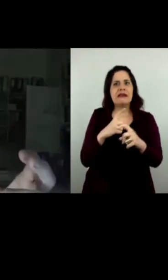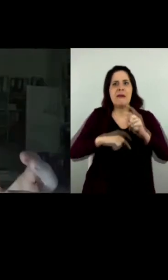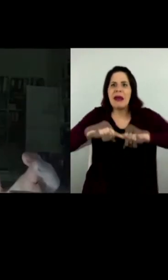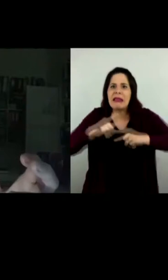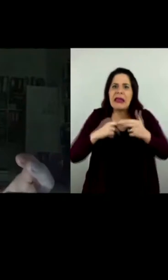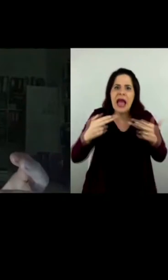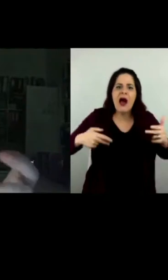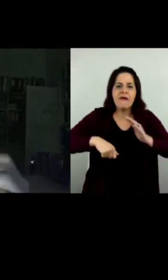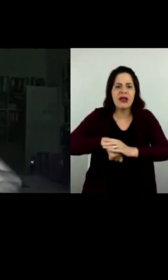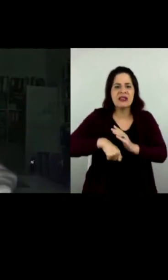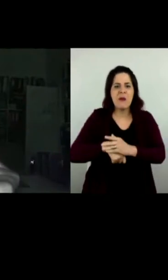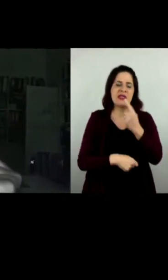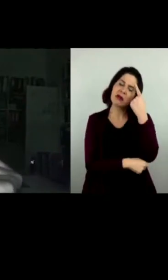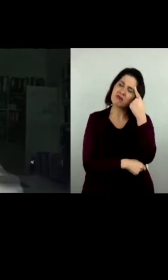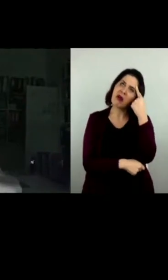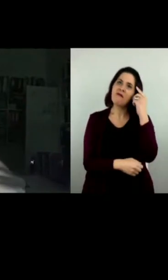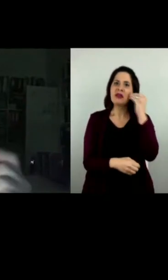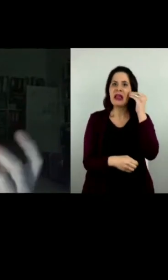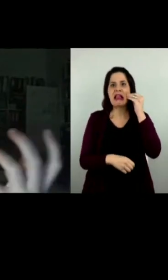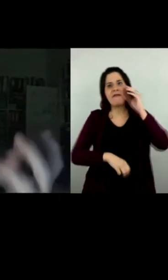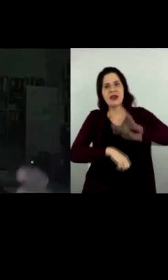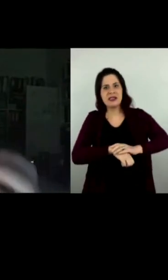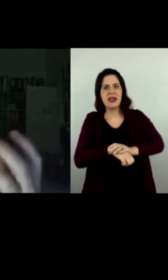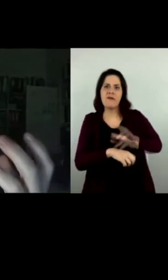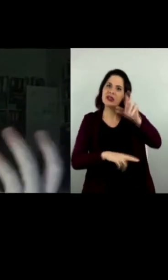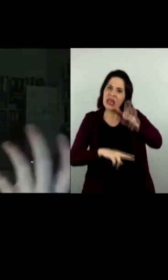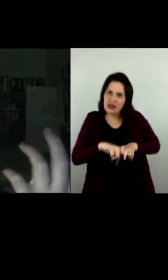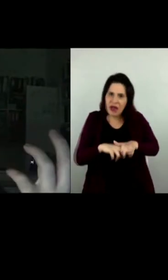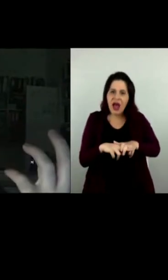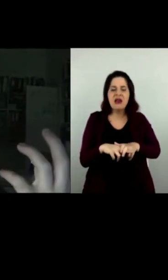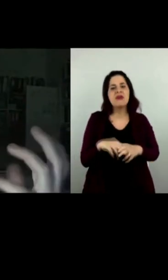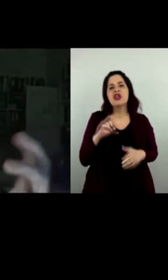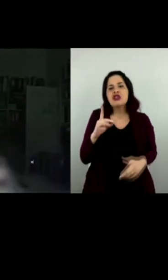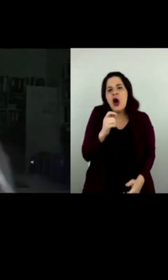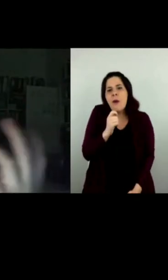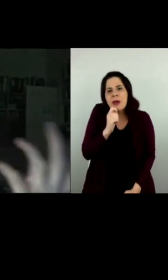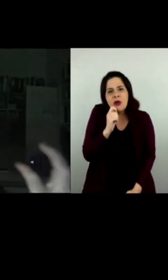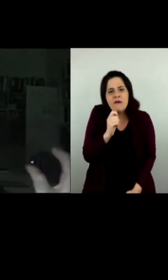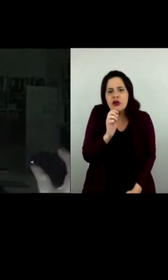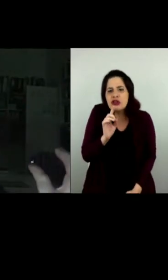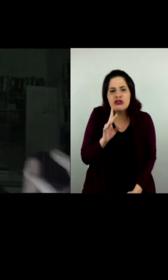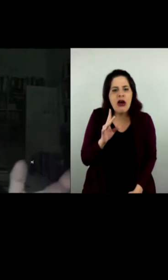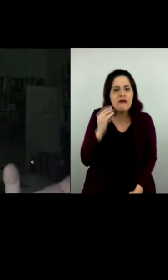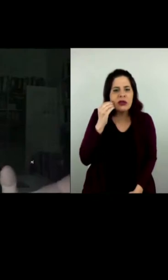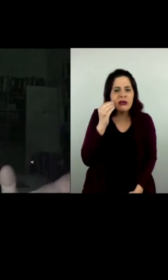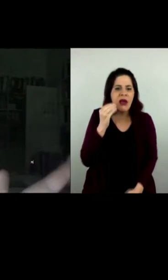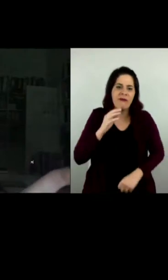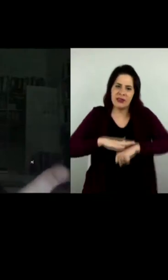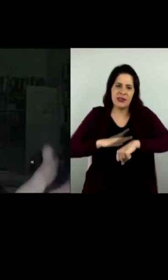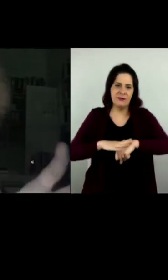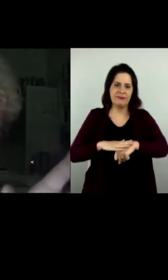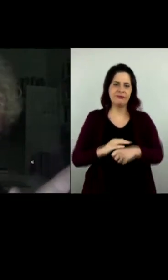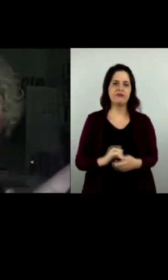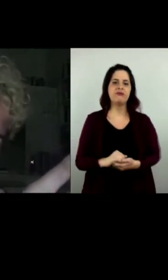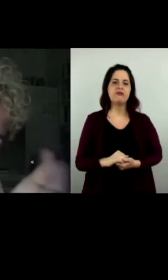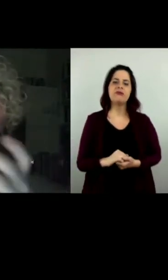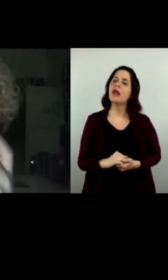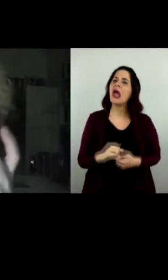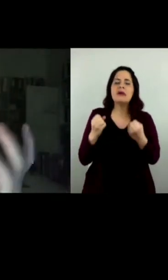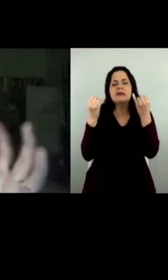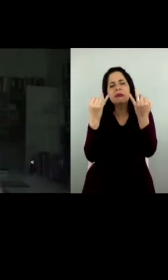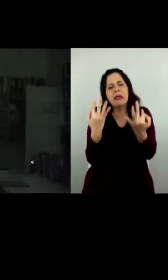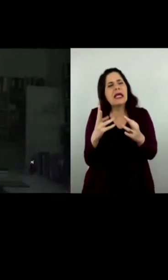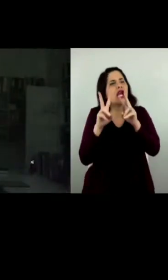a microphone, the microphone I'm talking to you now, and just sort of talked about cinema for 2 or 3 hours, I can't